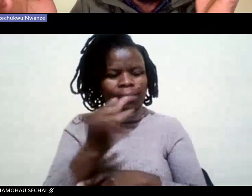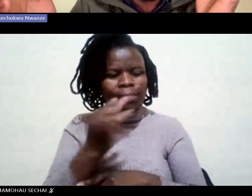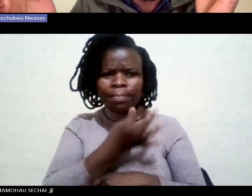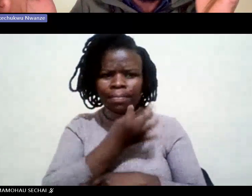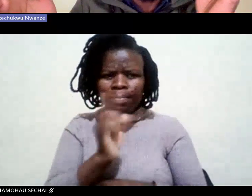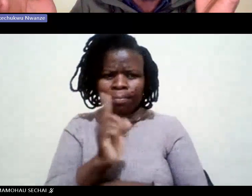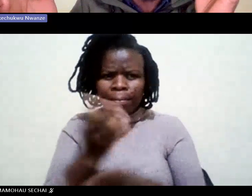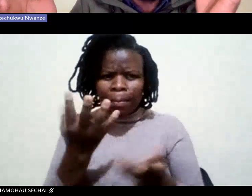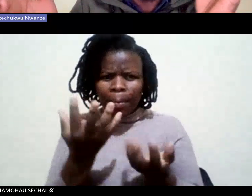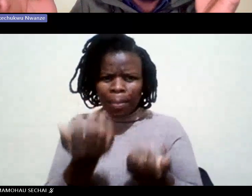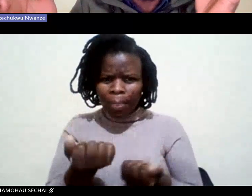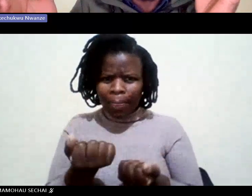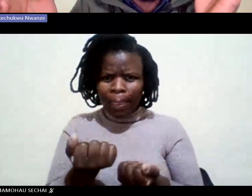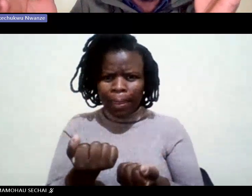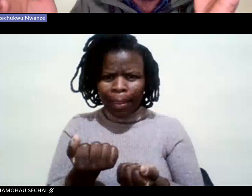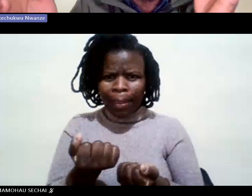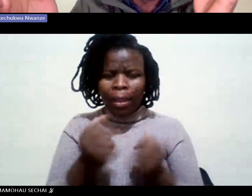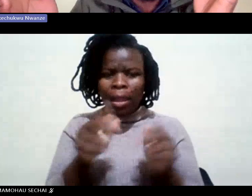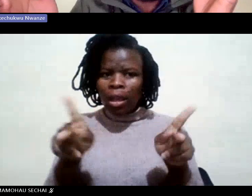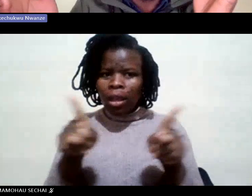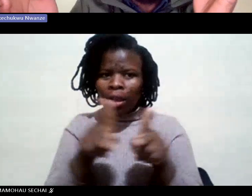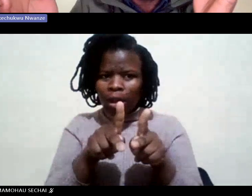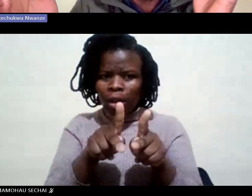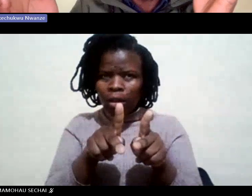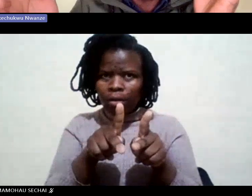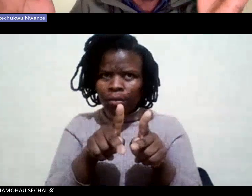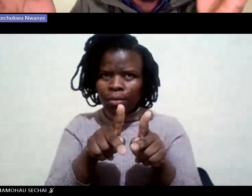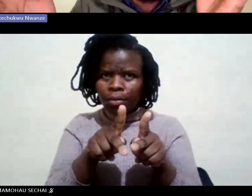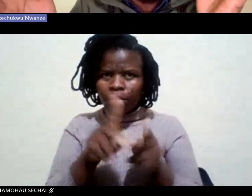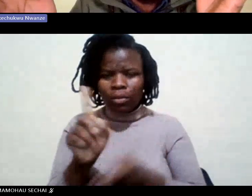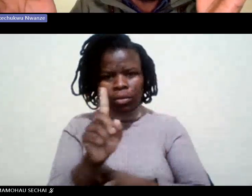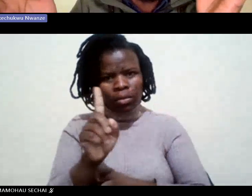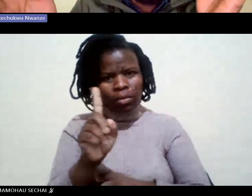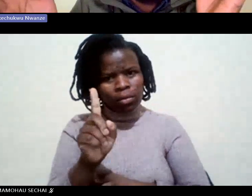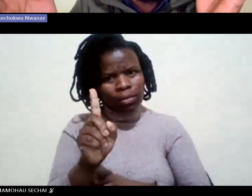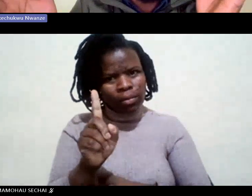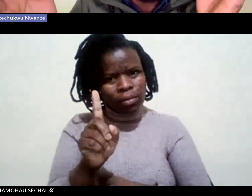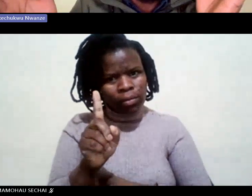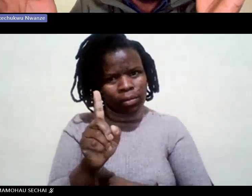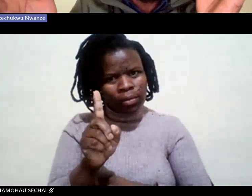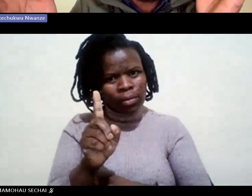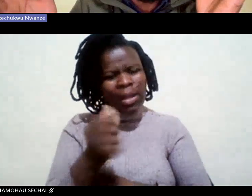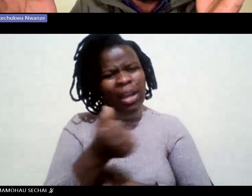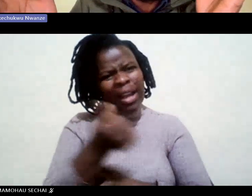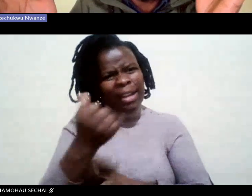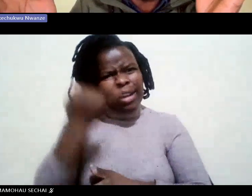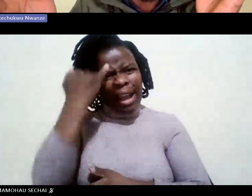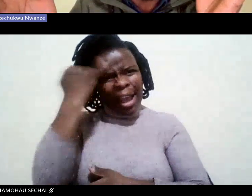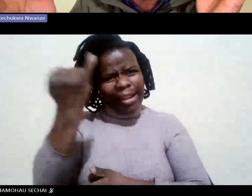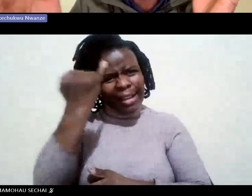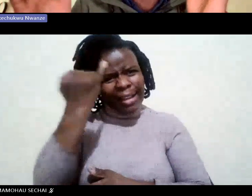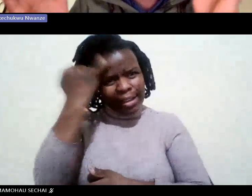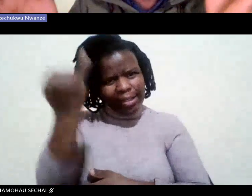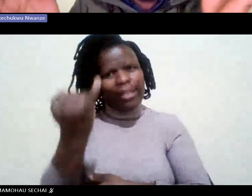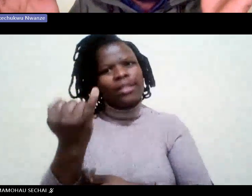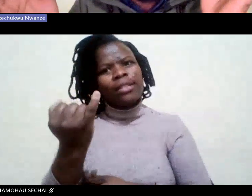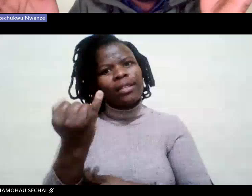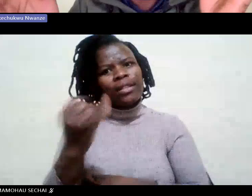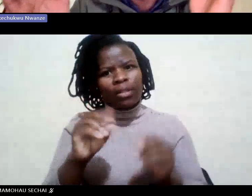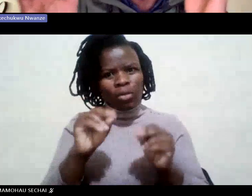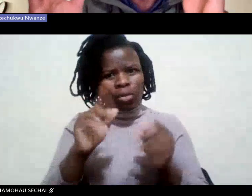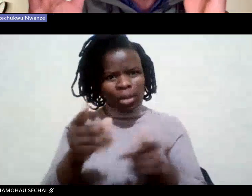We're kind of, the narrative is kind of warning of the idealization of our indigenous knowledge system. So thinking that it's